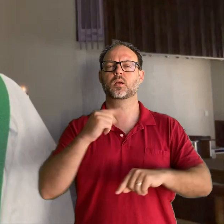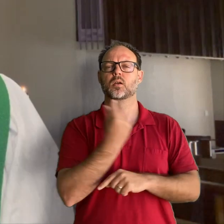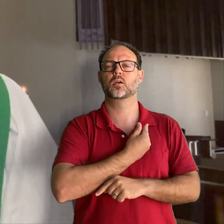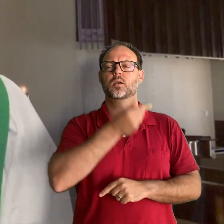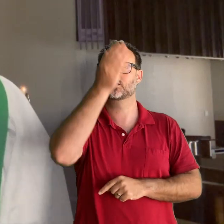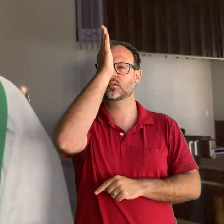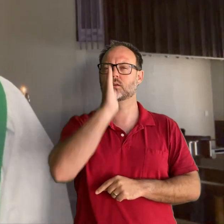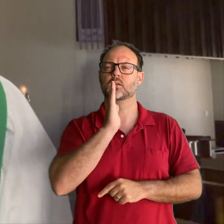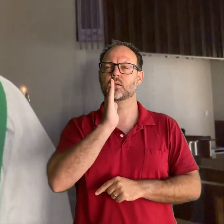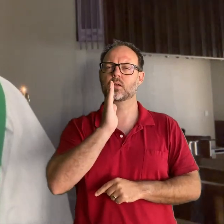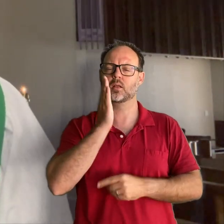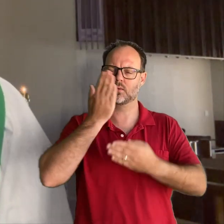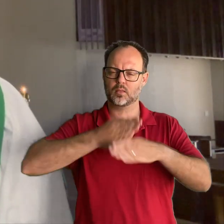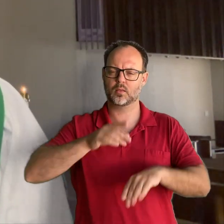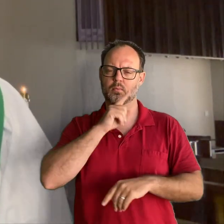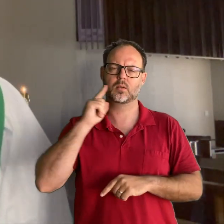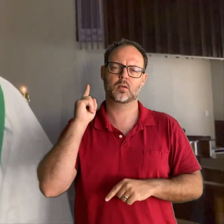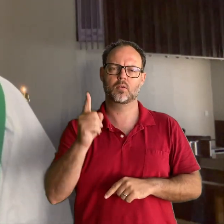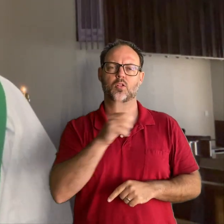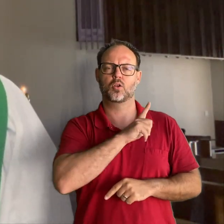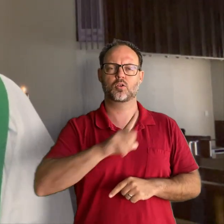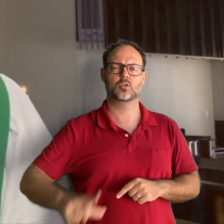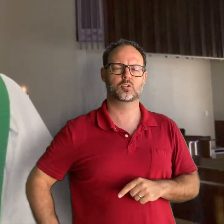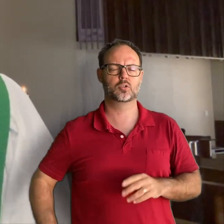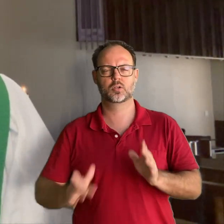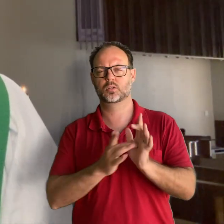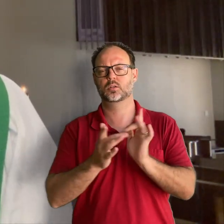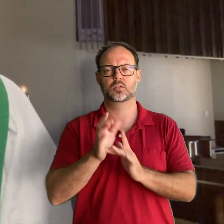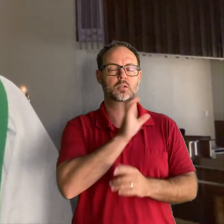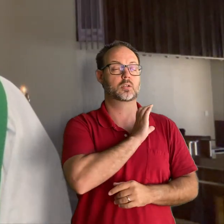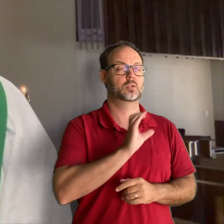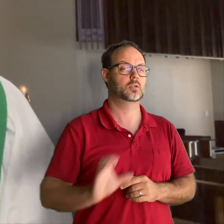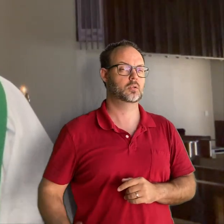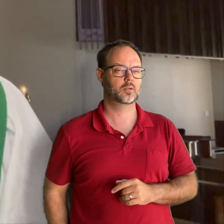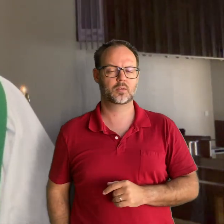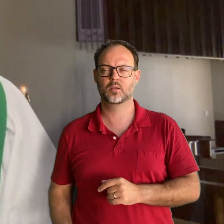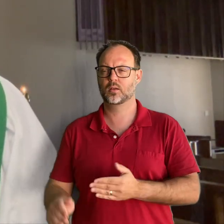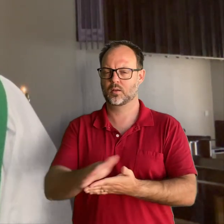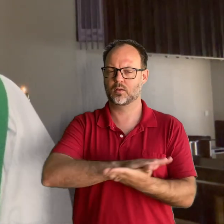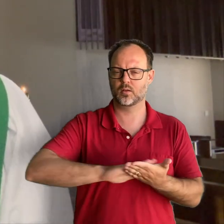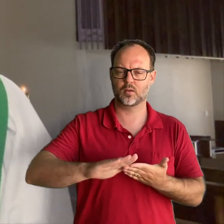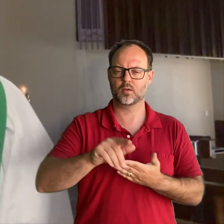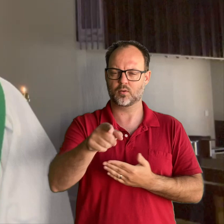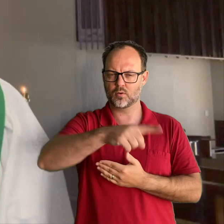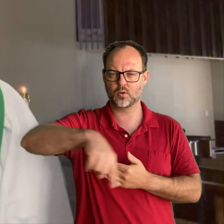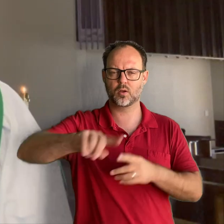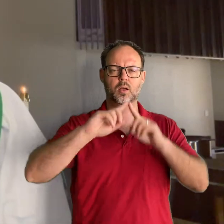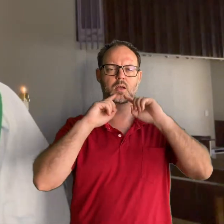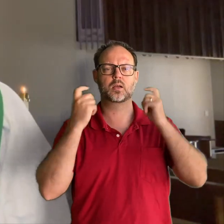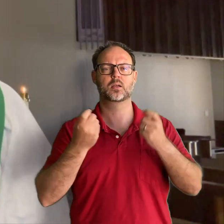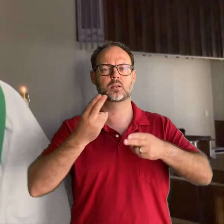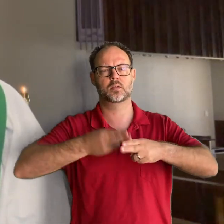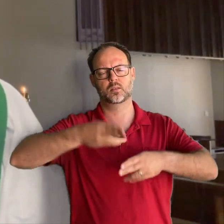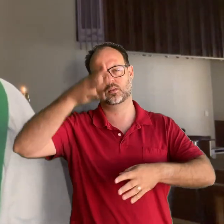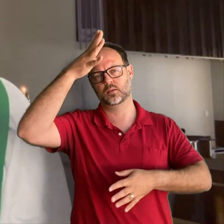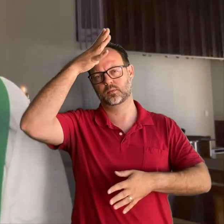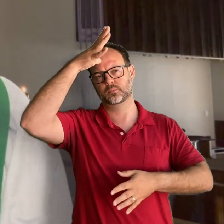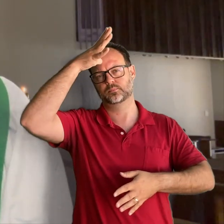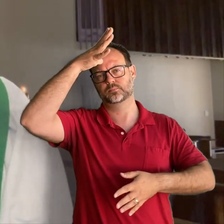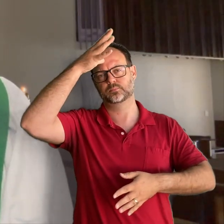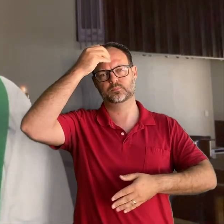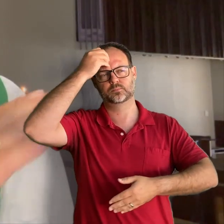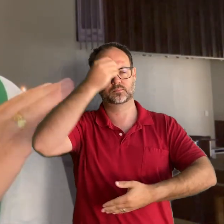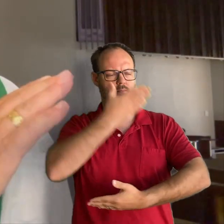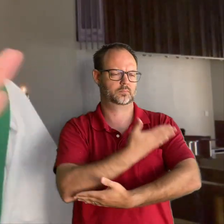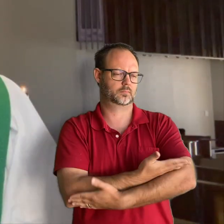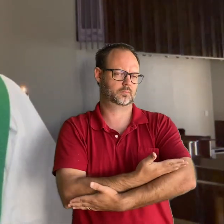unto you the grace of God, and in the stead and by the command of our Lord Jesus Christ, I forgive you all of your sins in the name of the